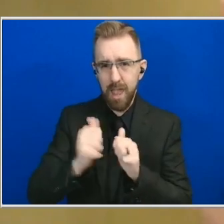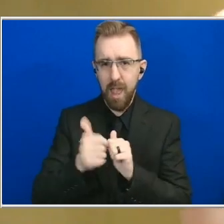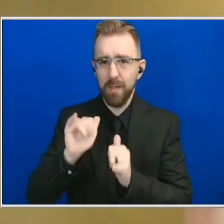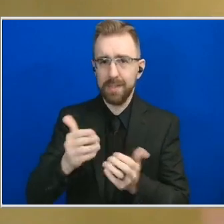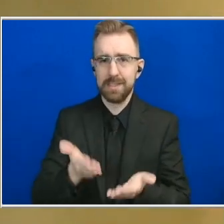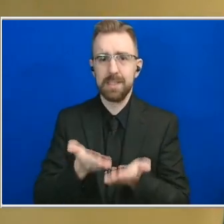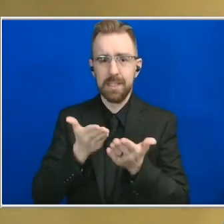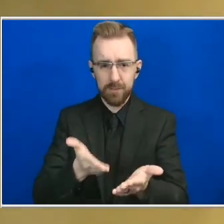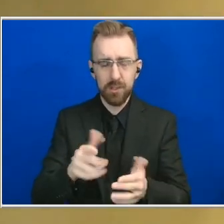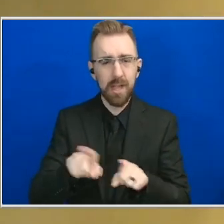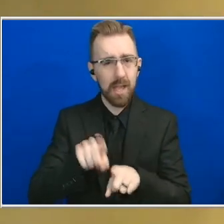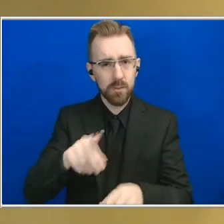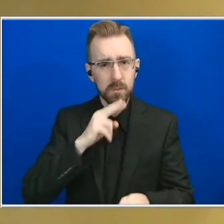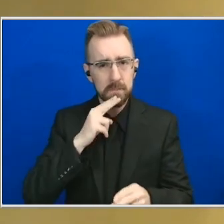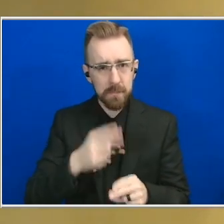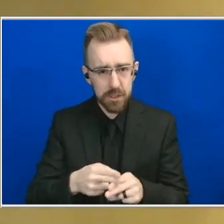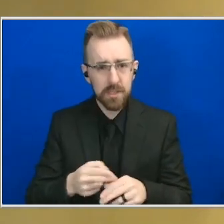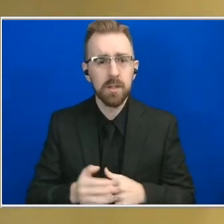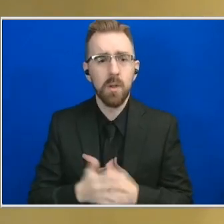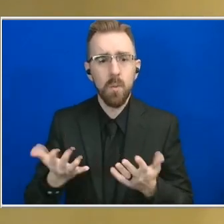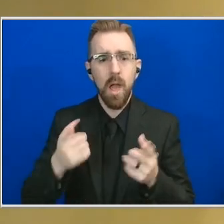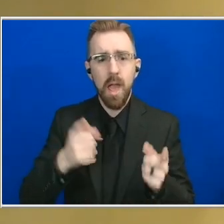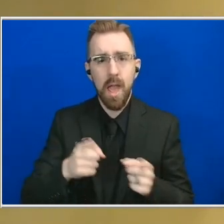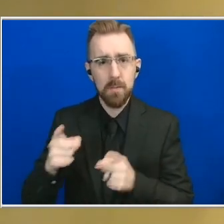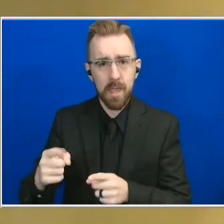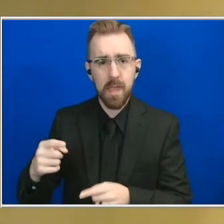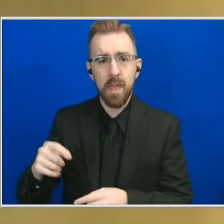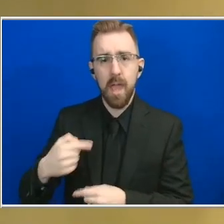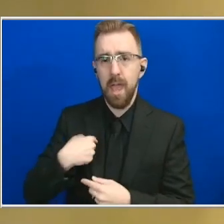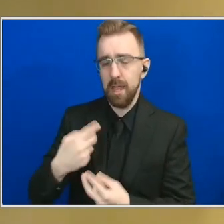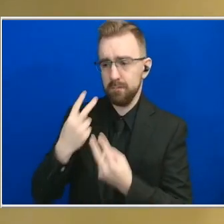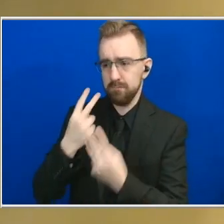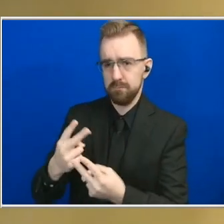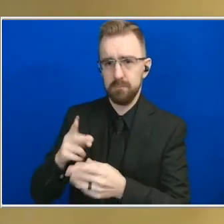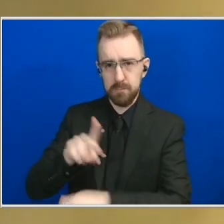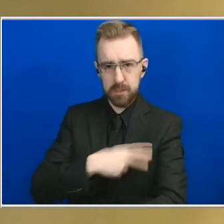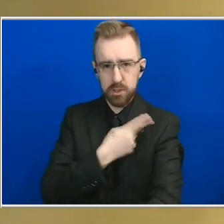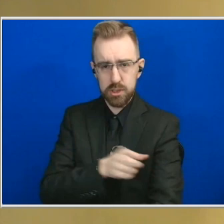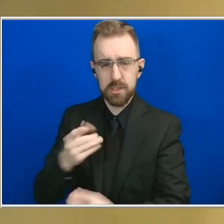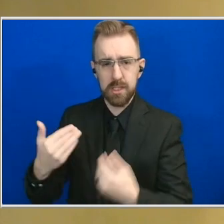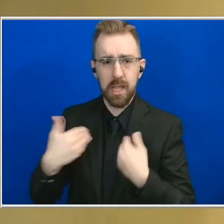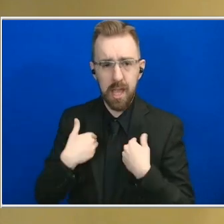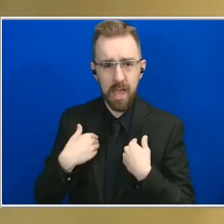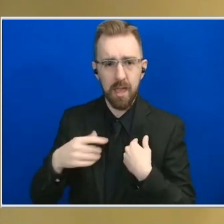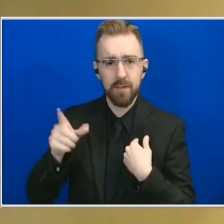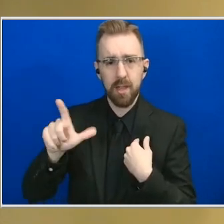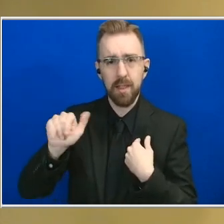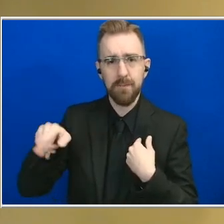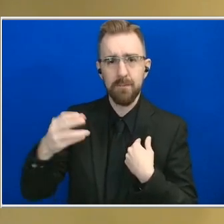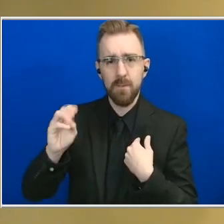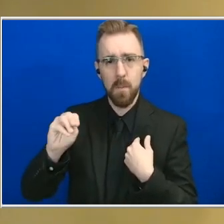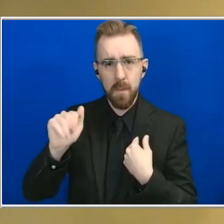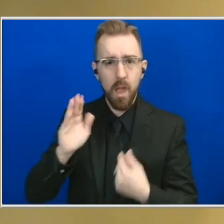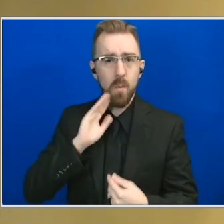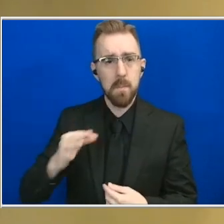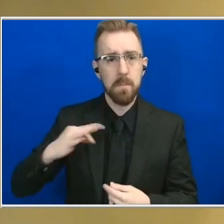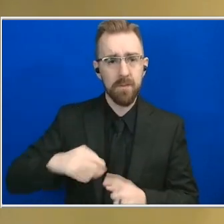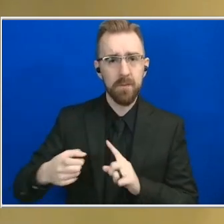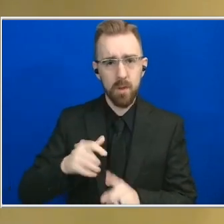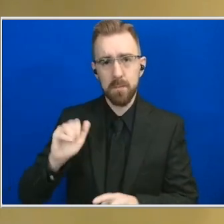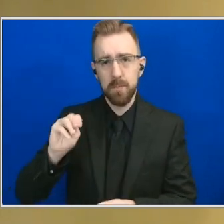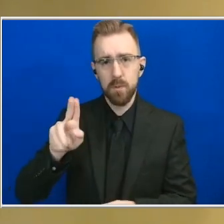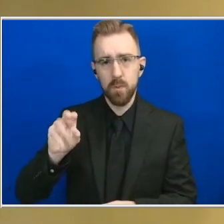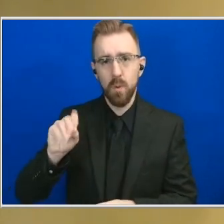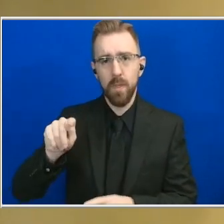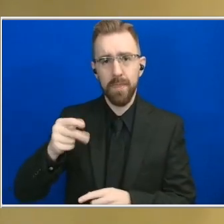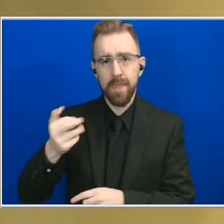you mentioned, what happens is that I see a patient, and that patient has a refractory lymphoma that we think would benefit from immunotherapy. And then there's